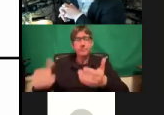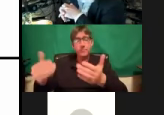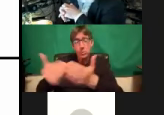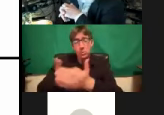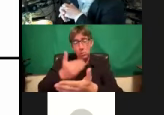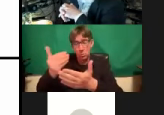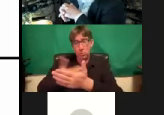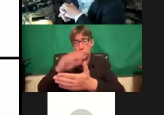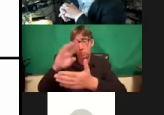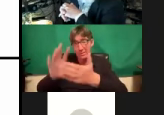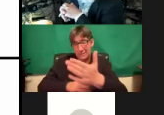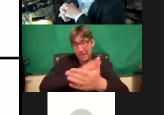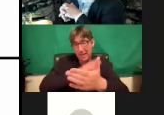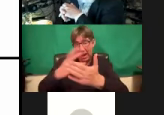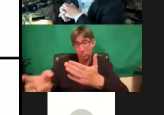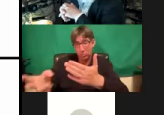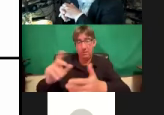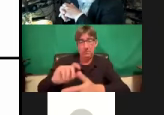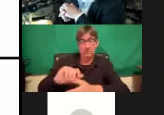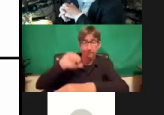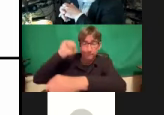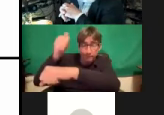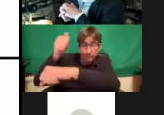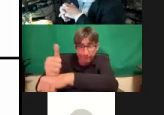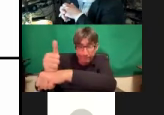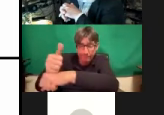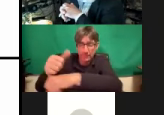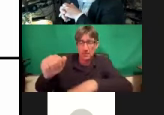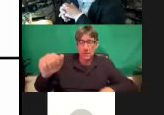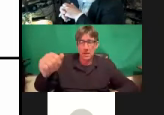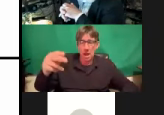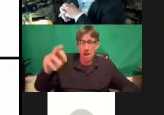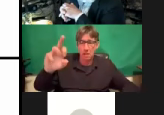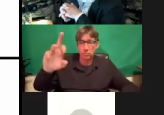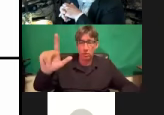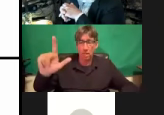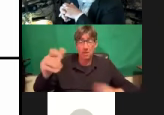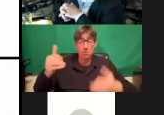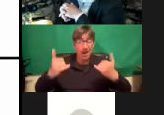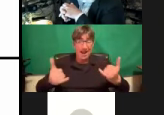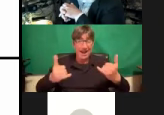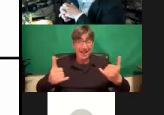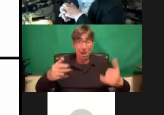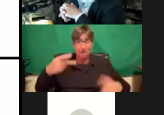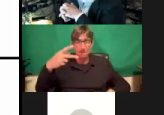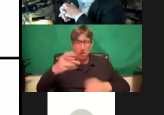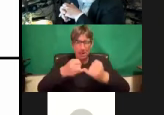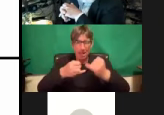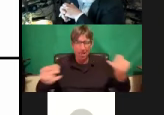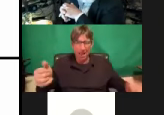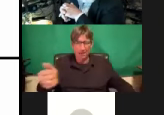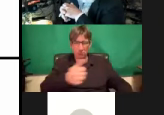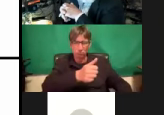April. We have been running a reduced commuter rail service since I want to say